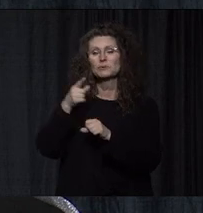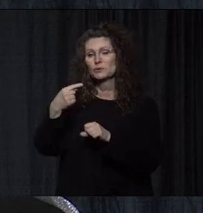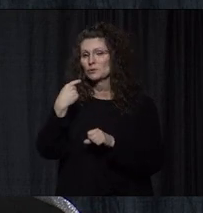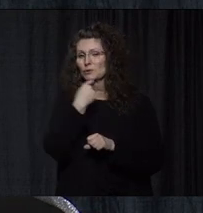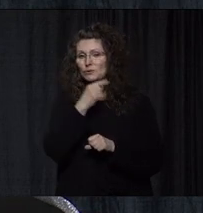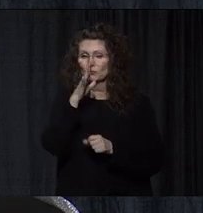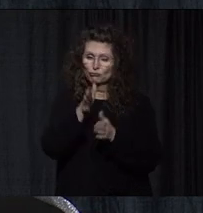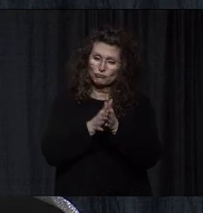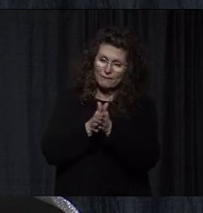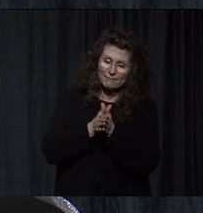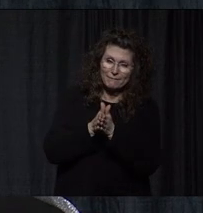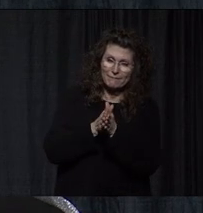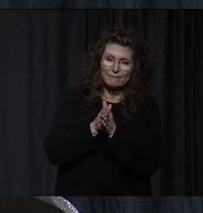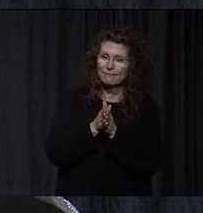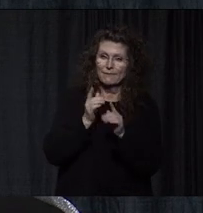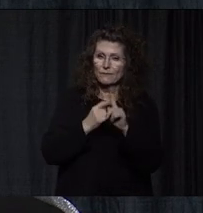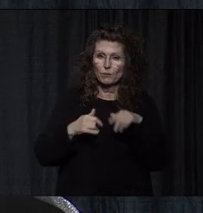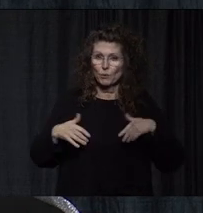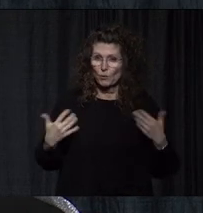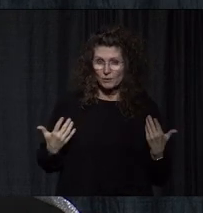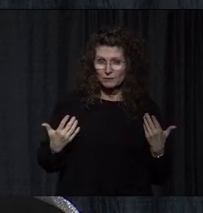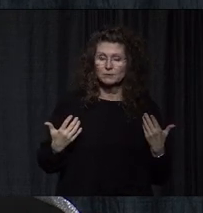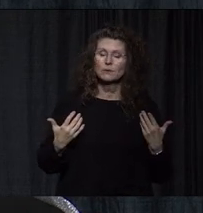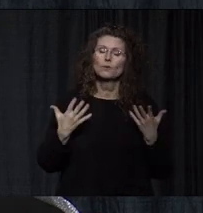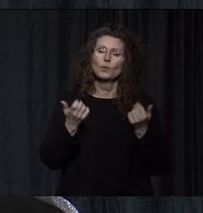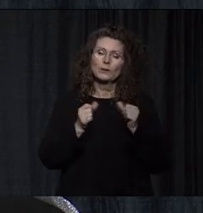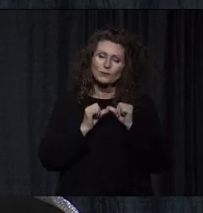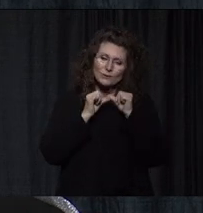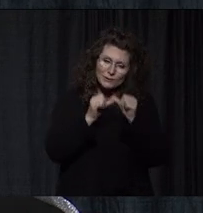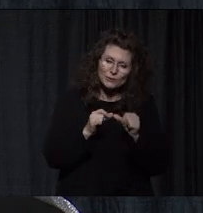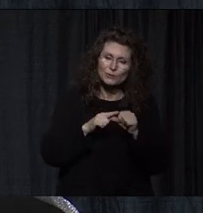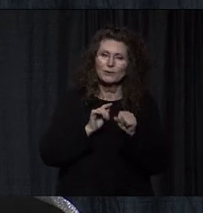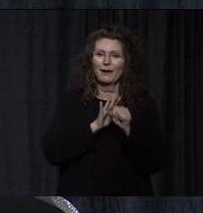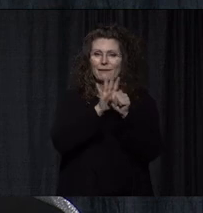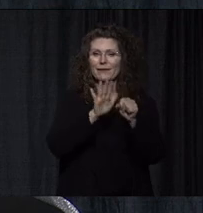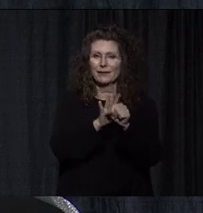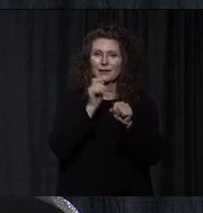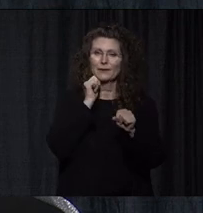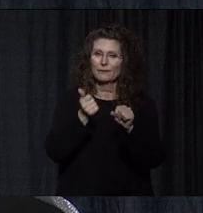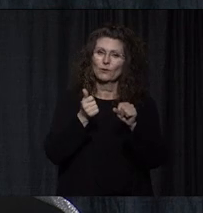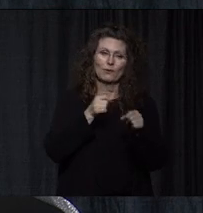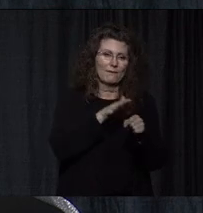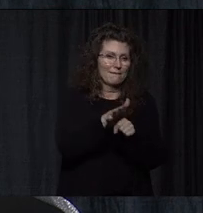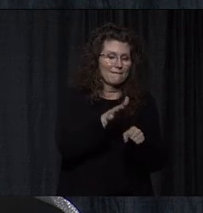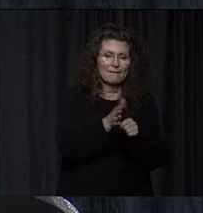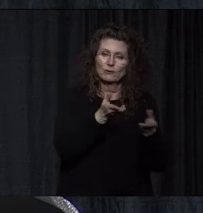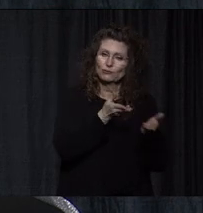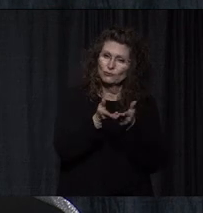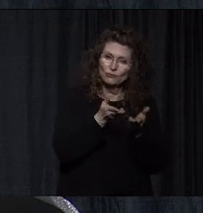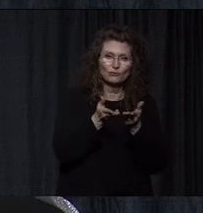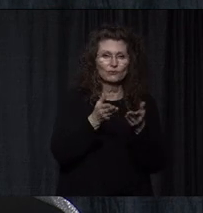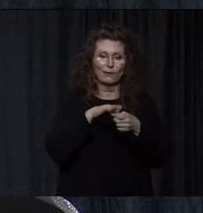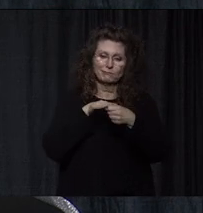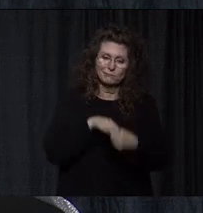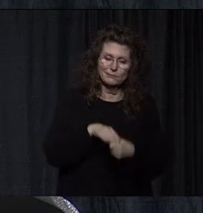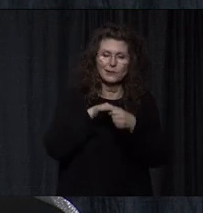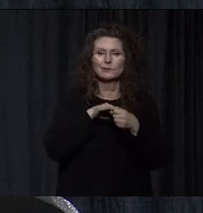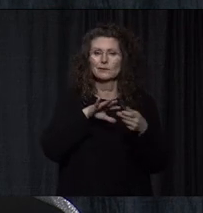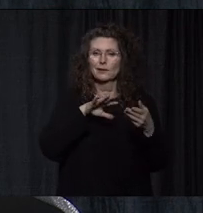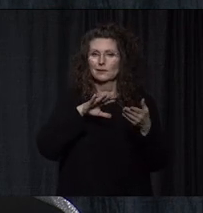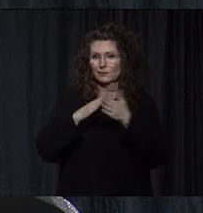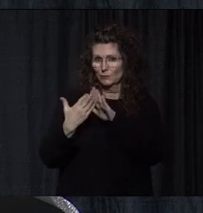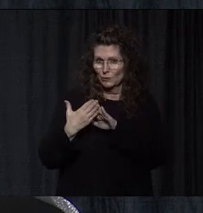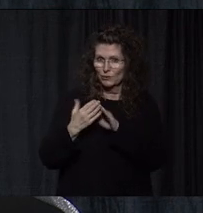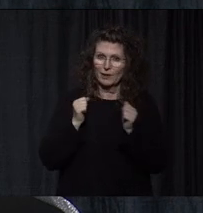drive to her and her commitment to continue advocating for underserved communities to grassroots